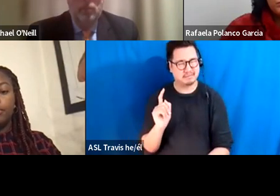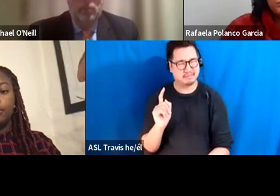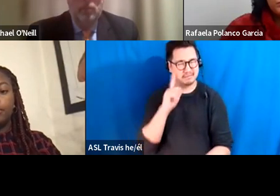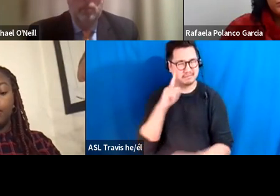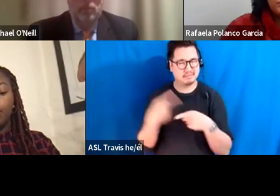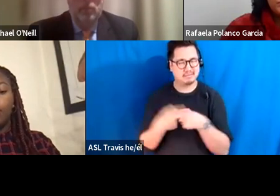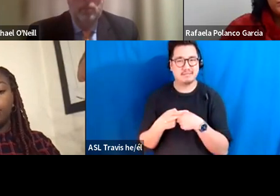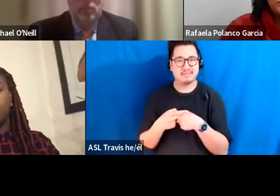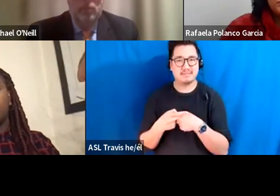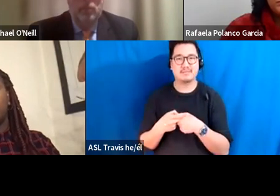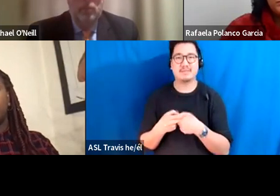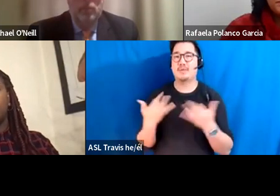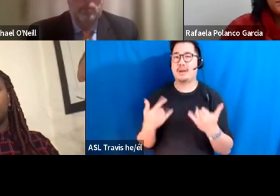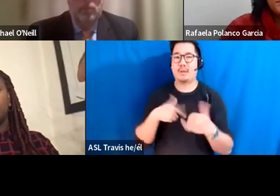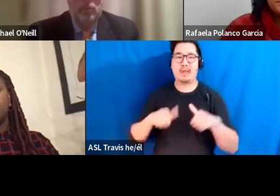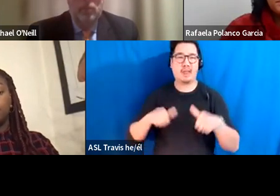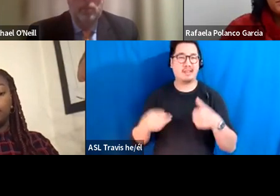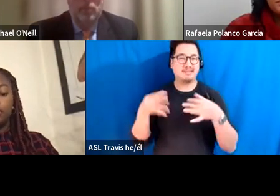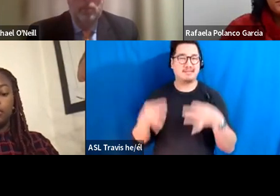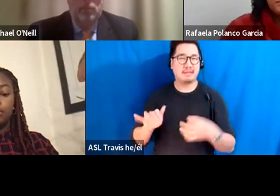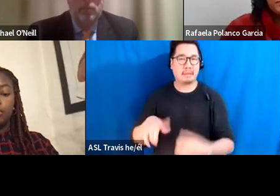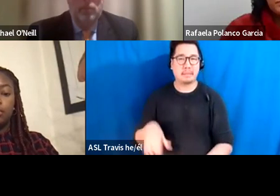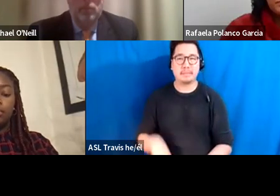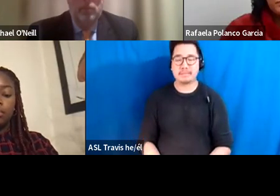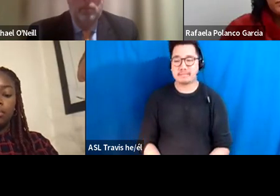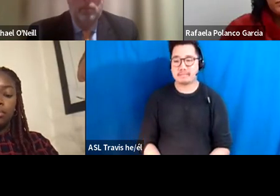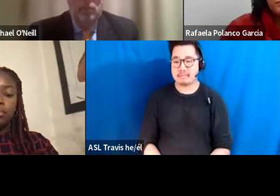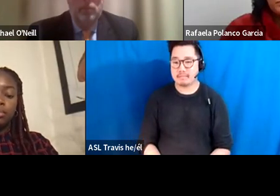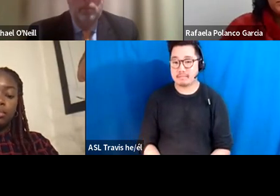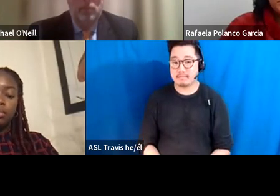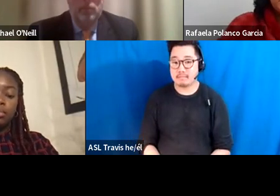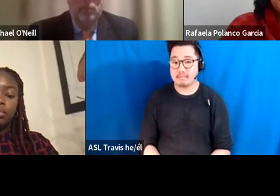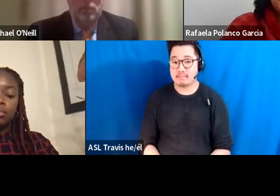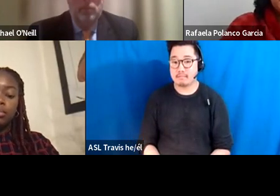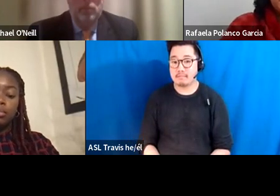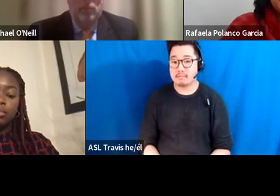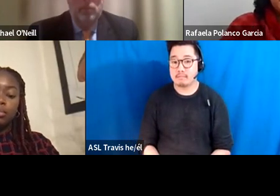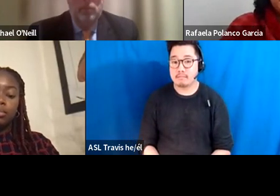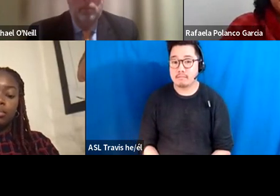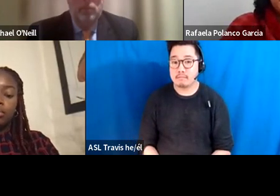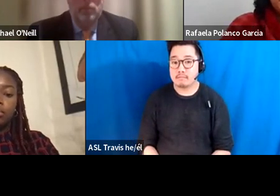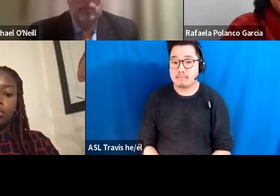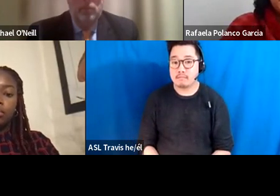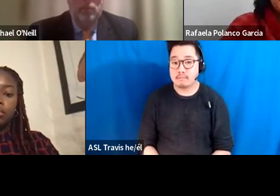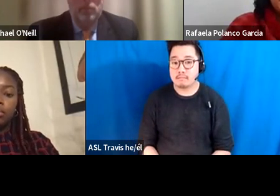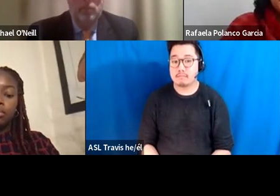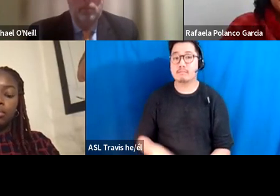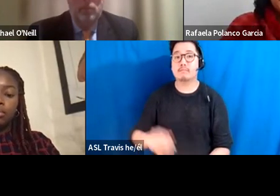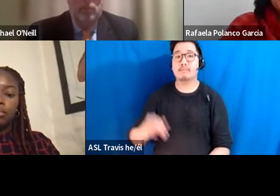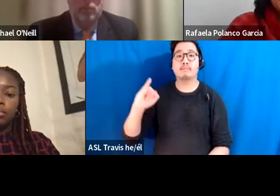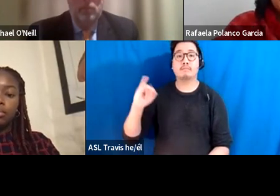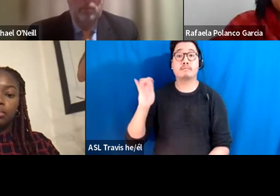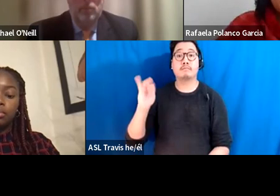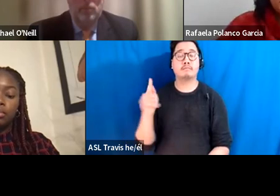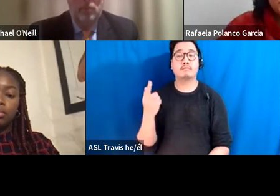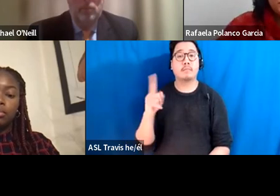we don't have a decision on that um is does he requiring a particular date by which a decision will be